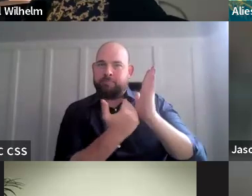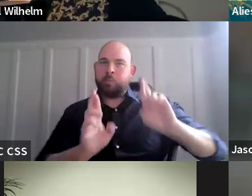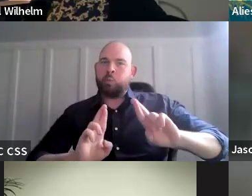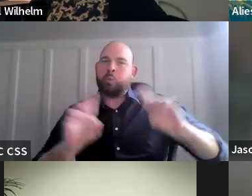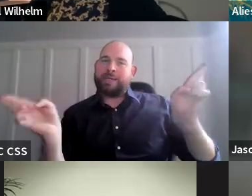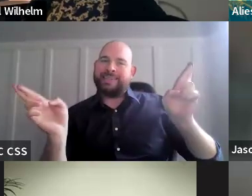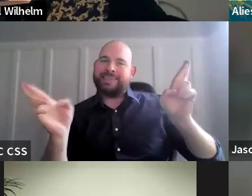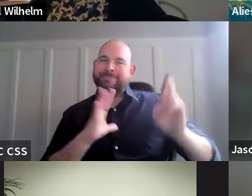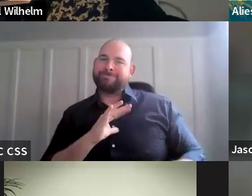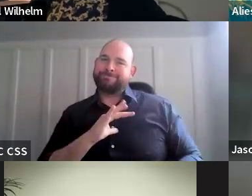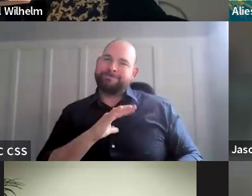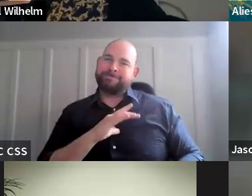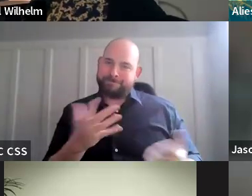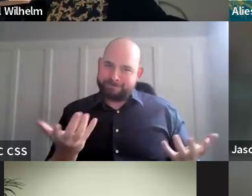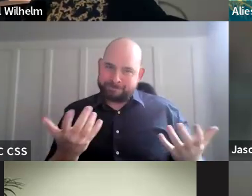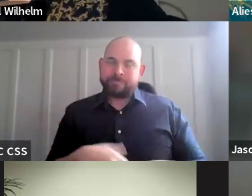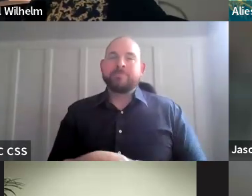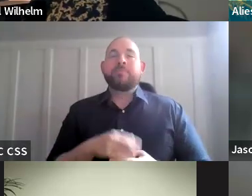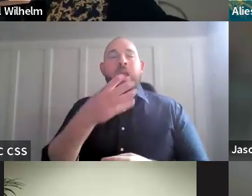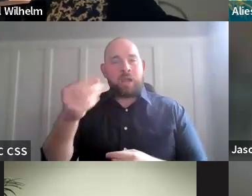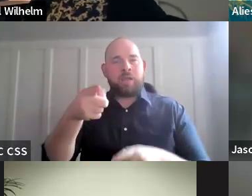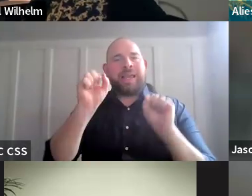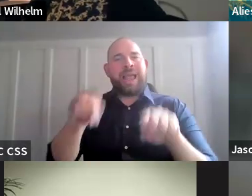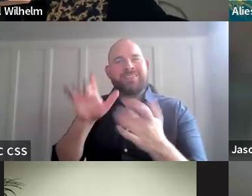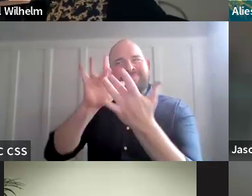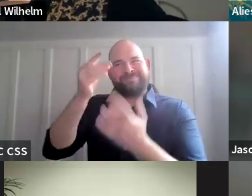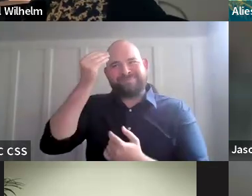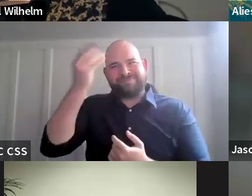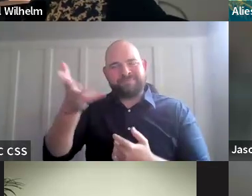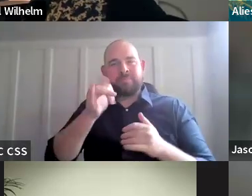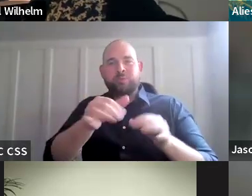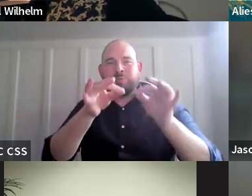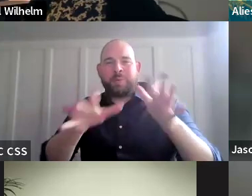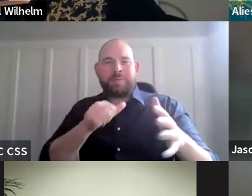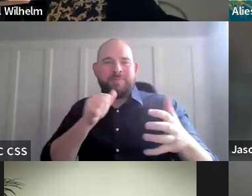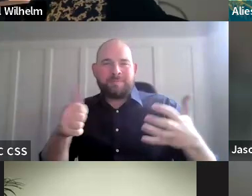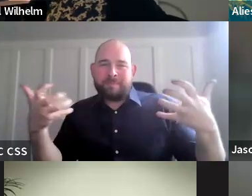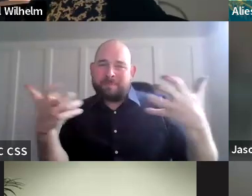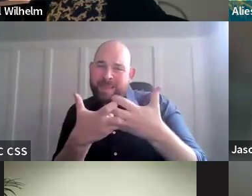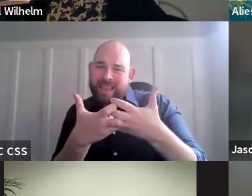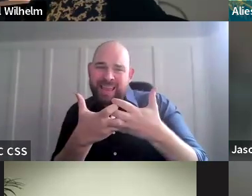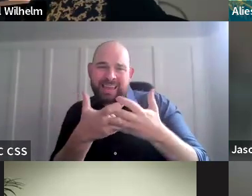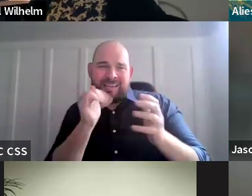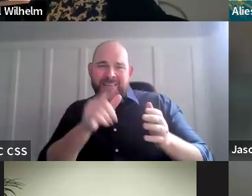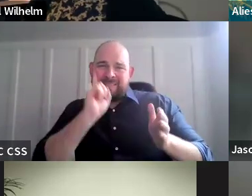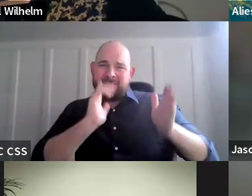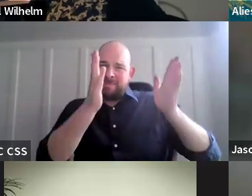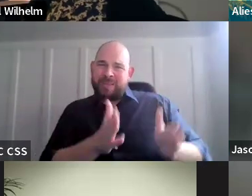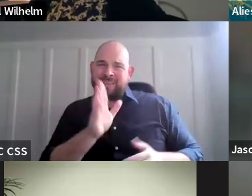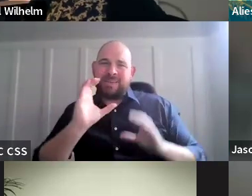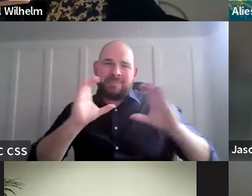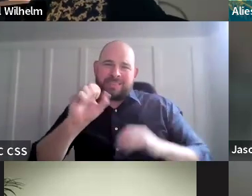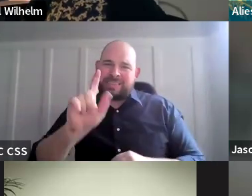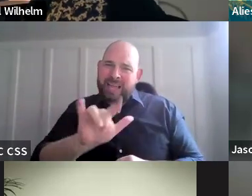agency and set up what's called a preferred interpreter list for future events, which is a very nice feature. You reach out, and then that